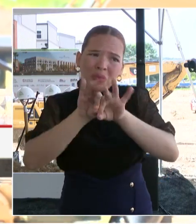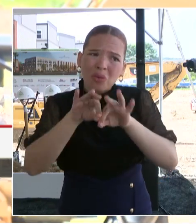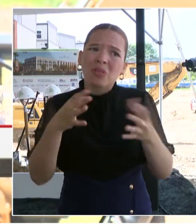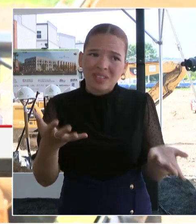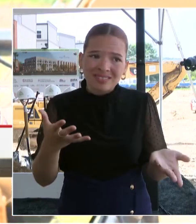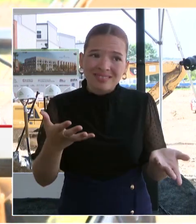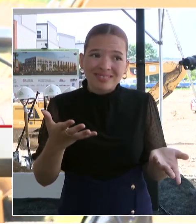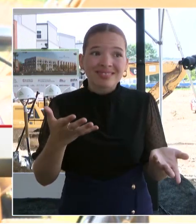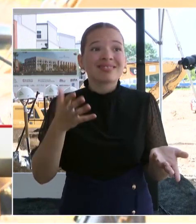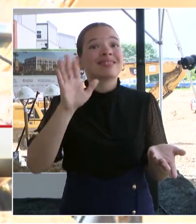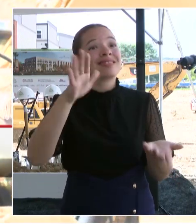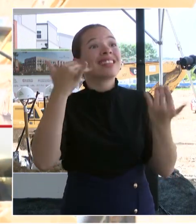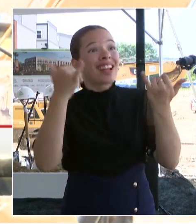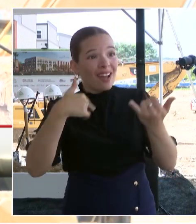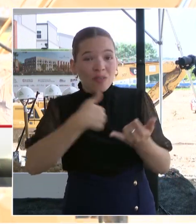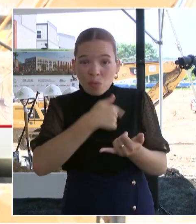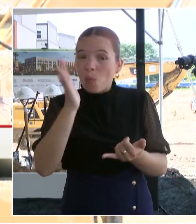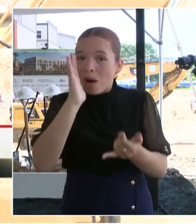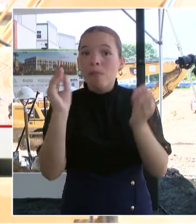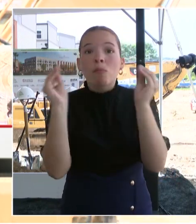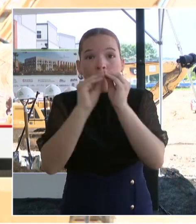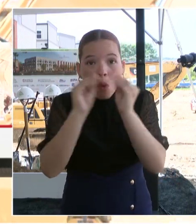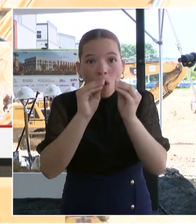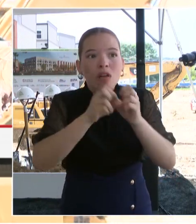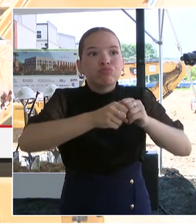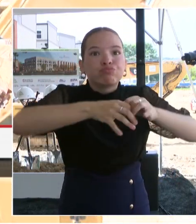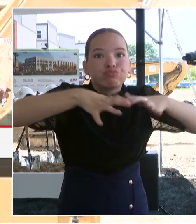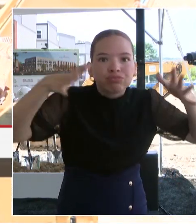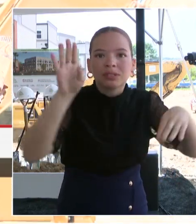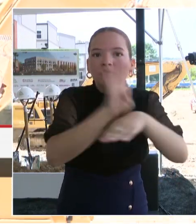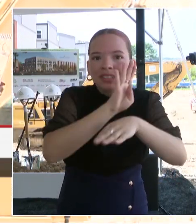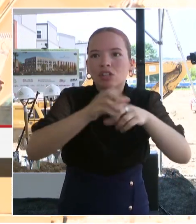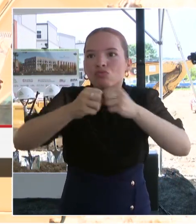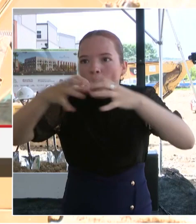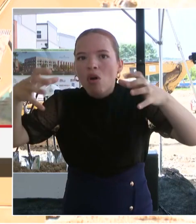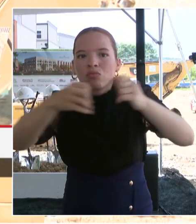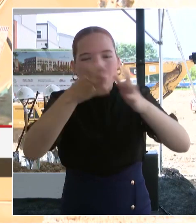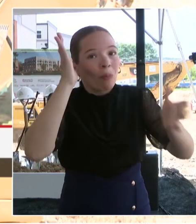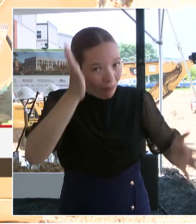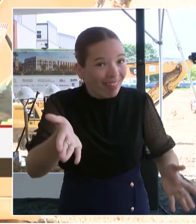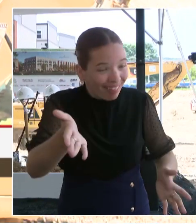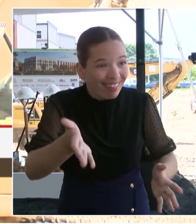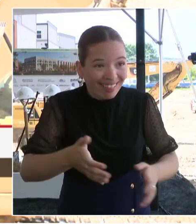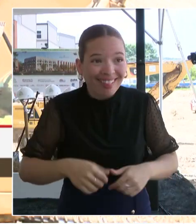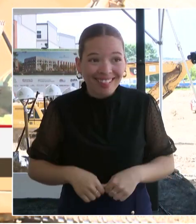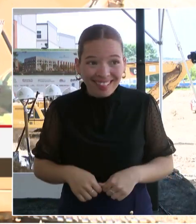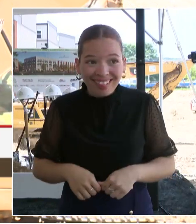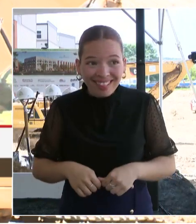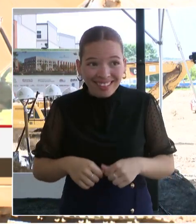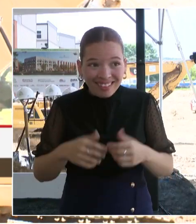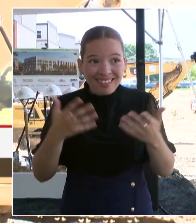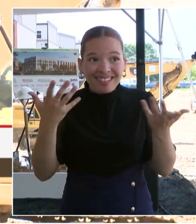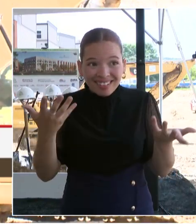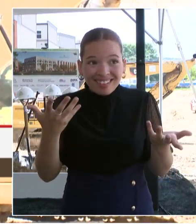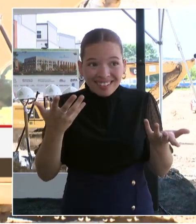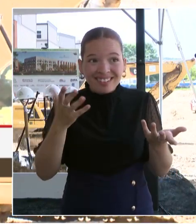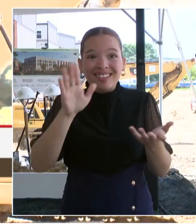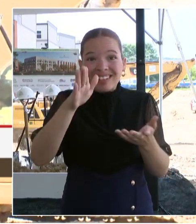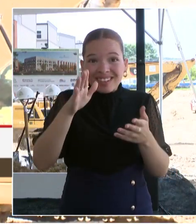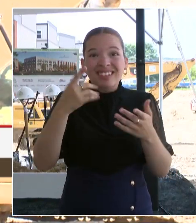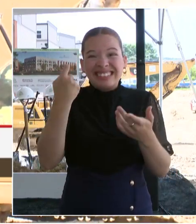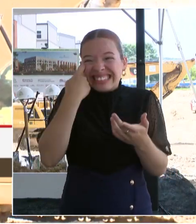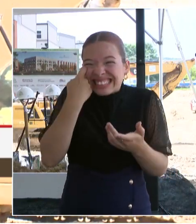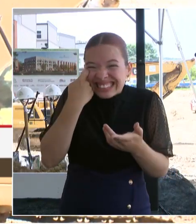Street. I see Edward is here. Our existing library, the new Lillian Huff Library.